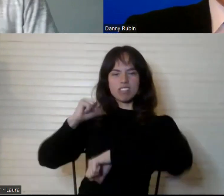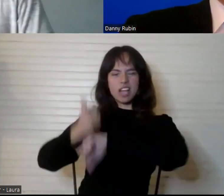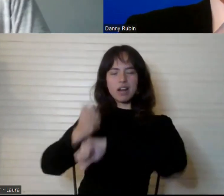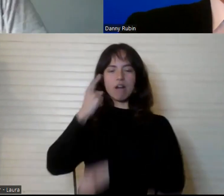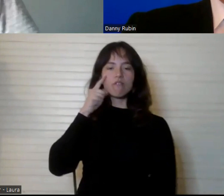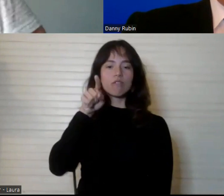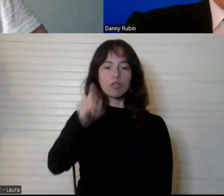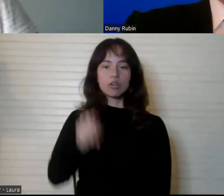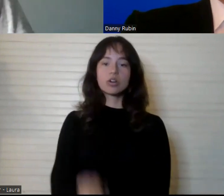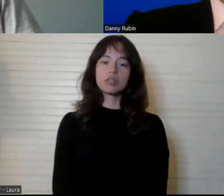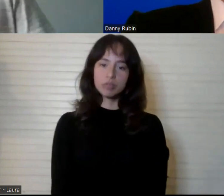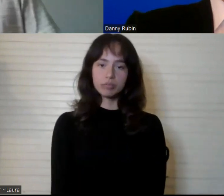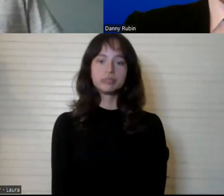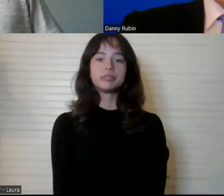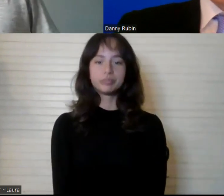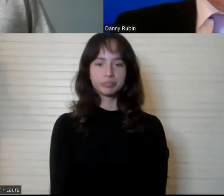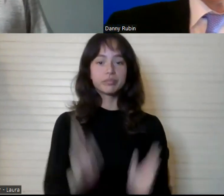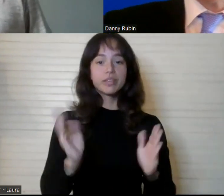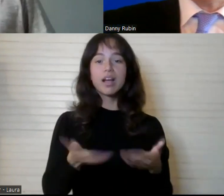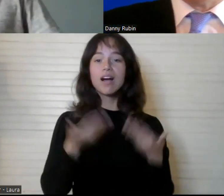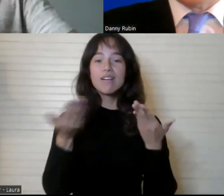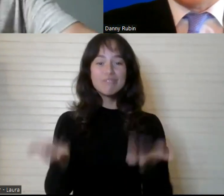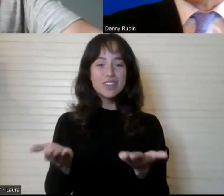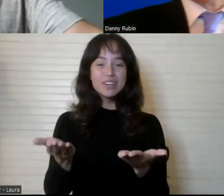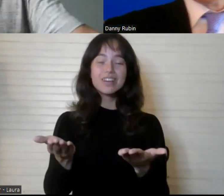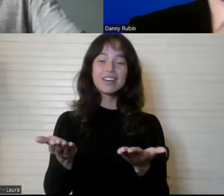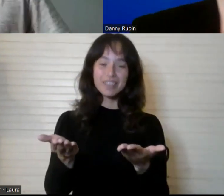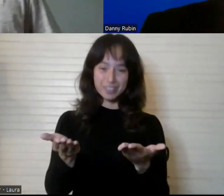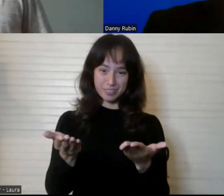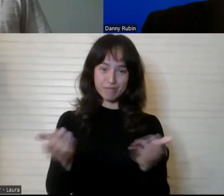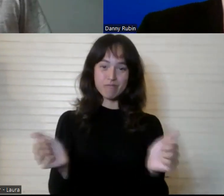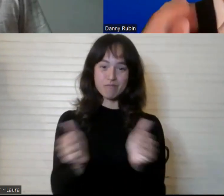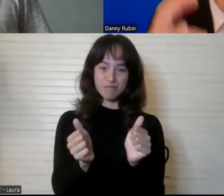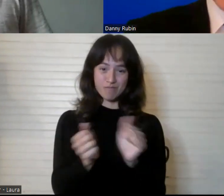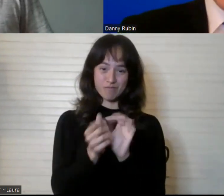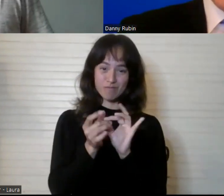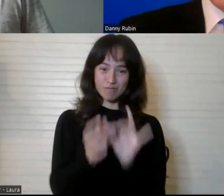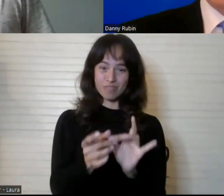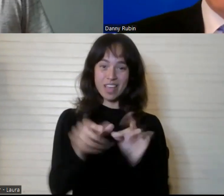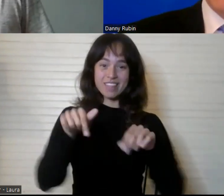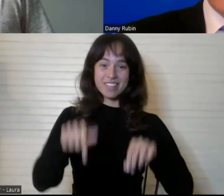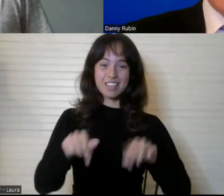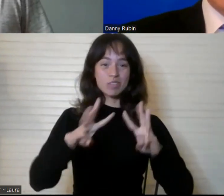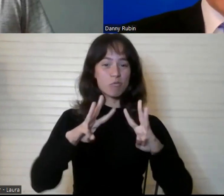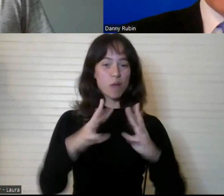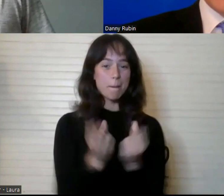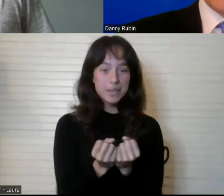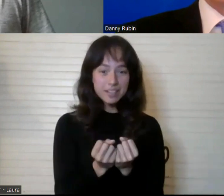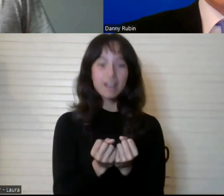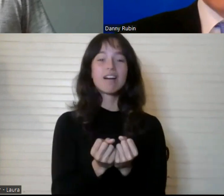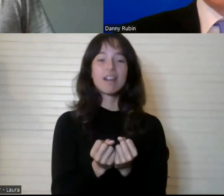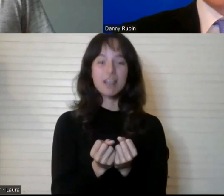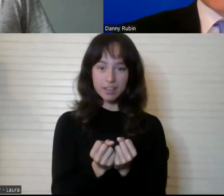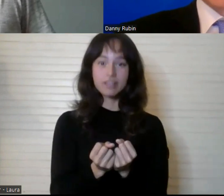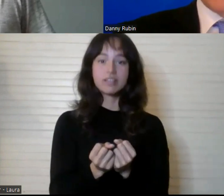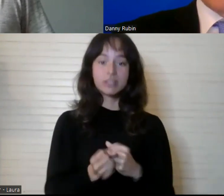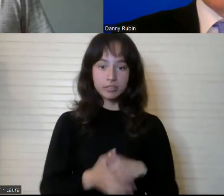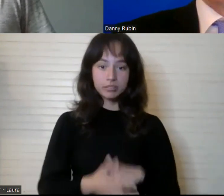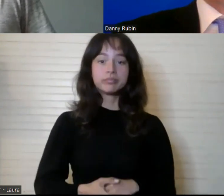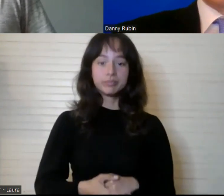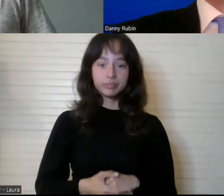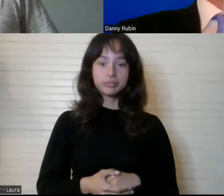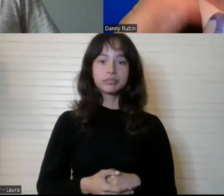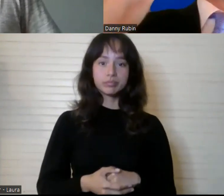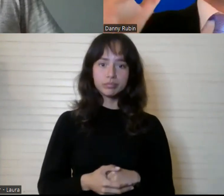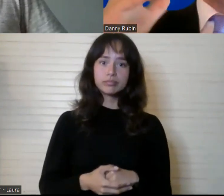the webinar series. If you go to the Calendly link and you'd like to have this resource for free to use this